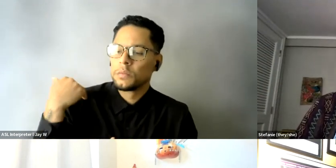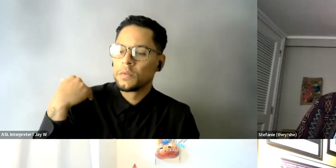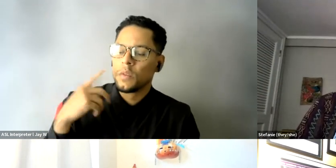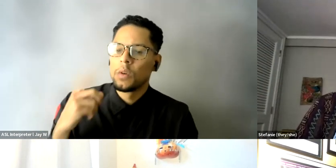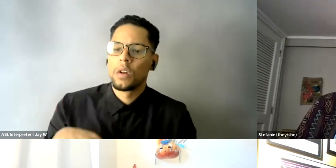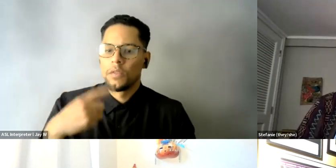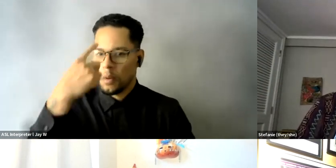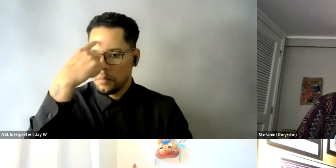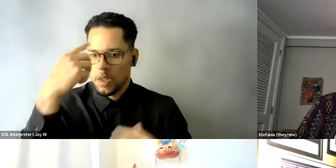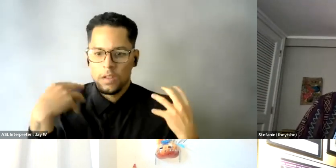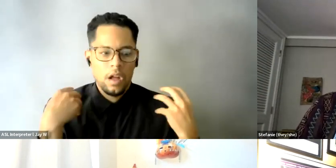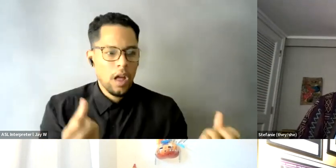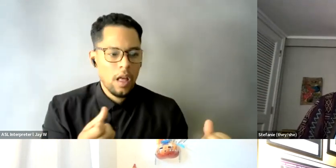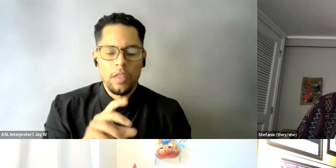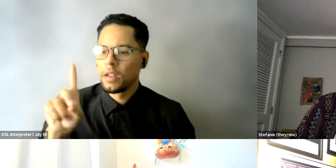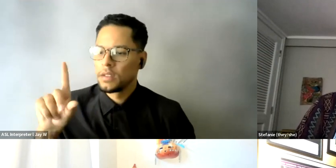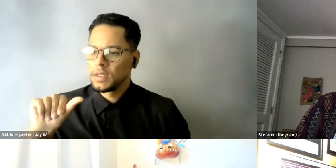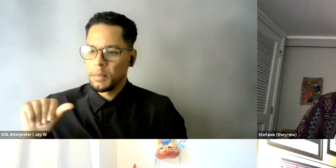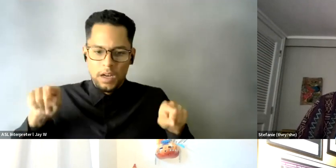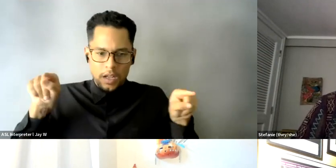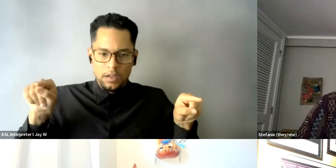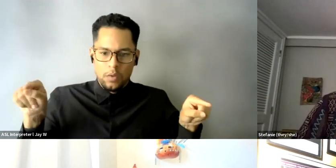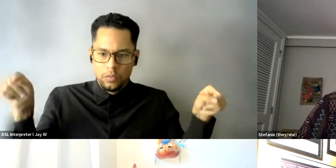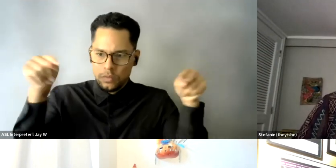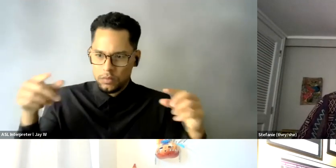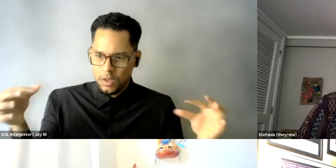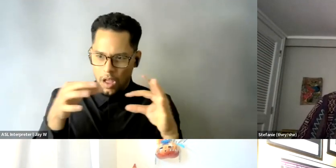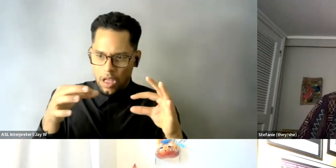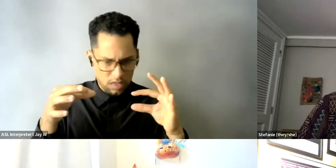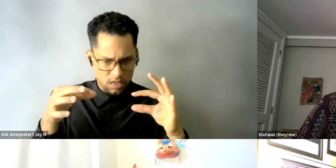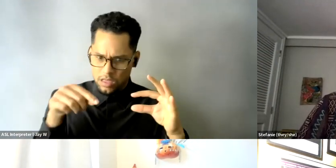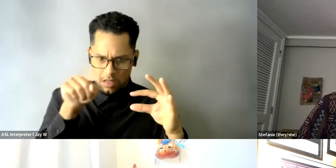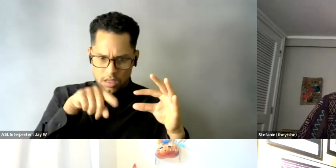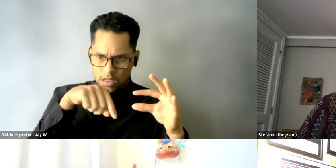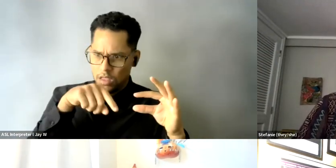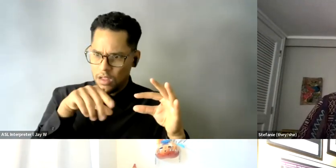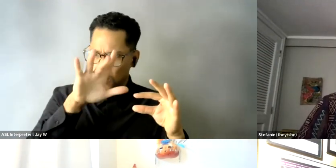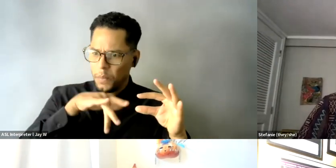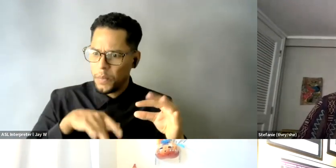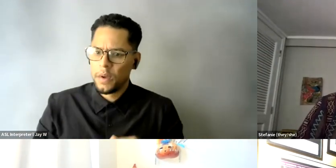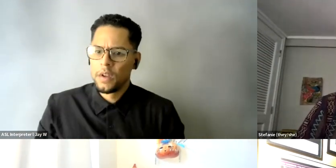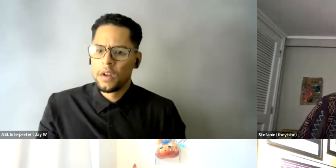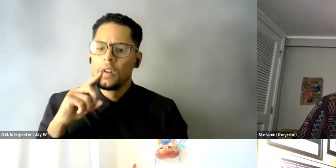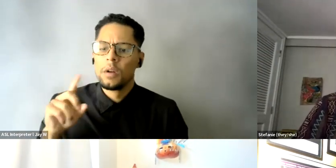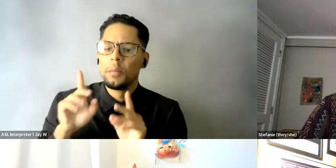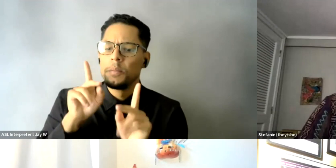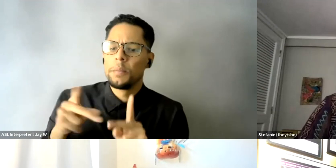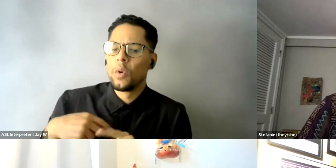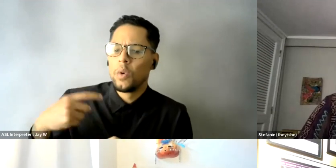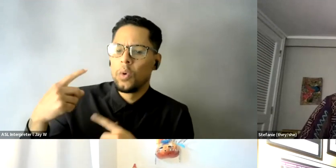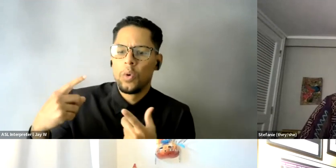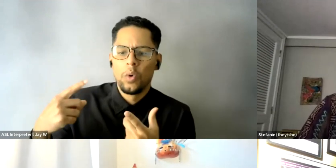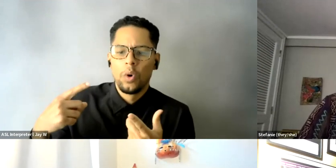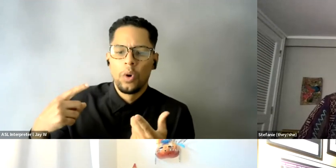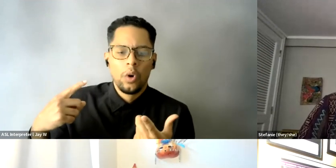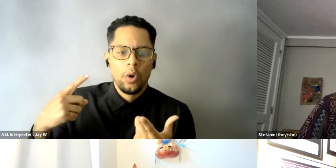spaces and disability spaces. You have people labeled with mental illness, mad folks who think that being called disabled is the worst